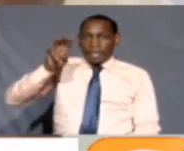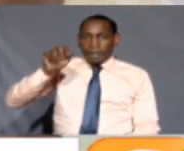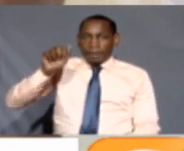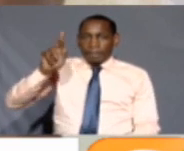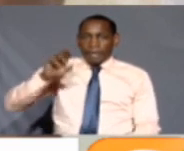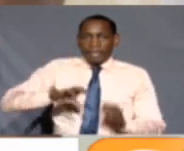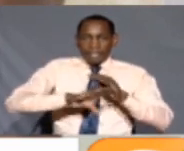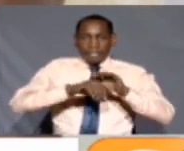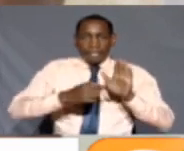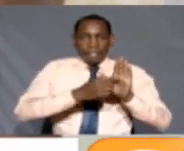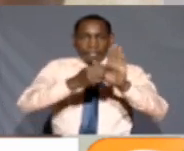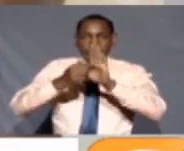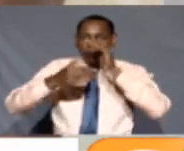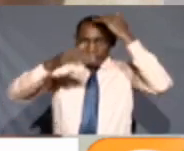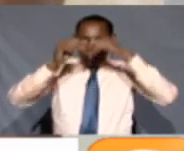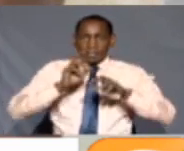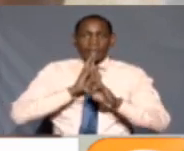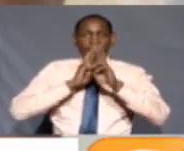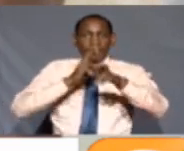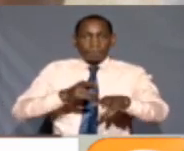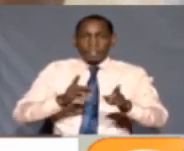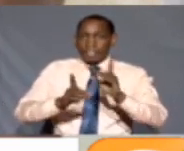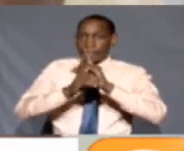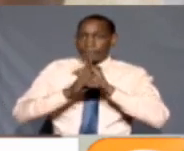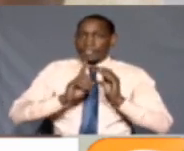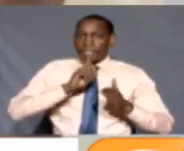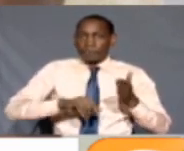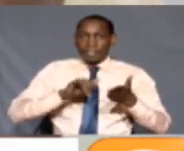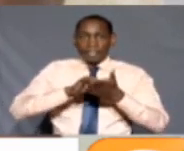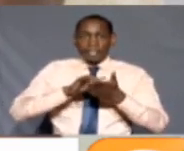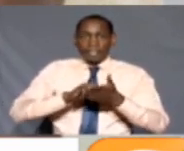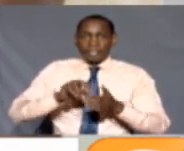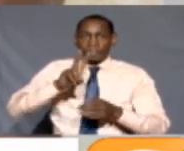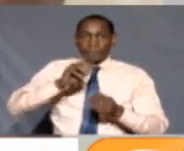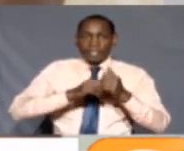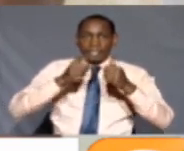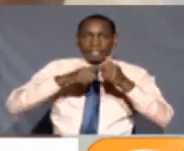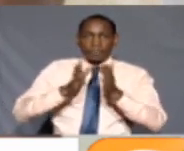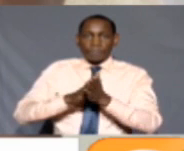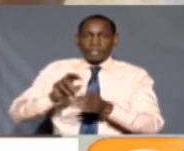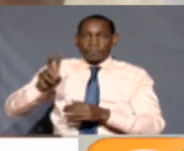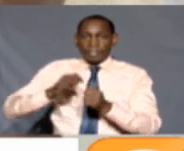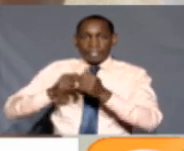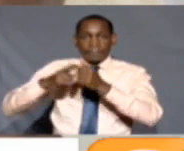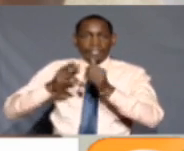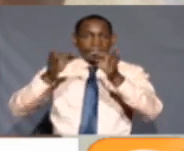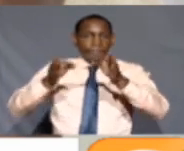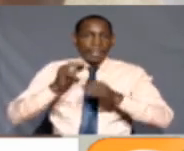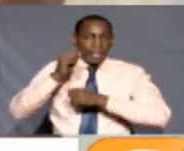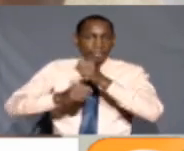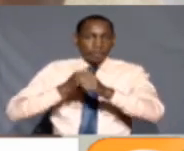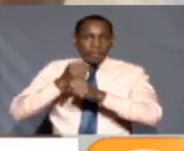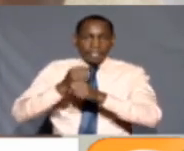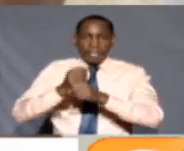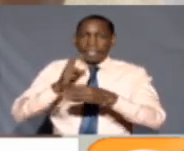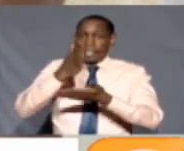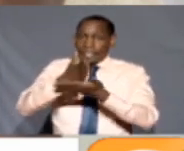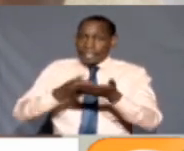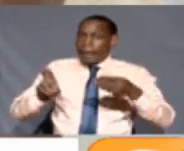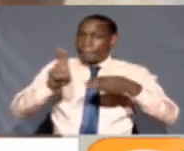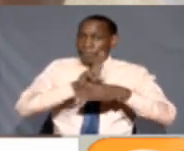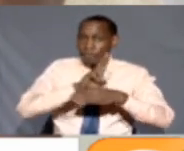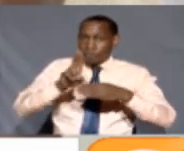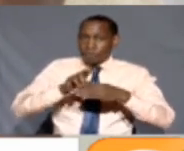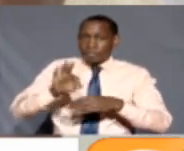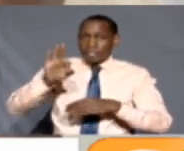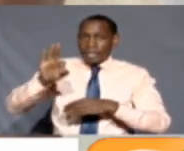expose, the university reported in its defense that in the 2016-2017 financial year, part of the expenditure